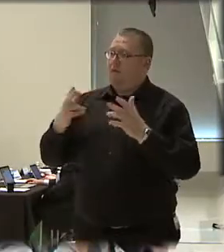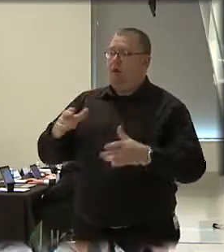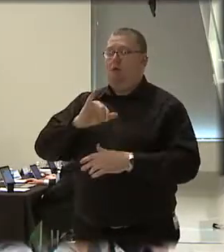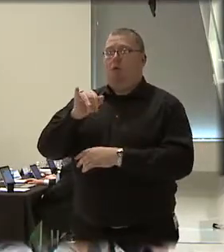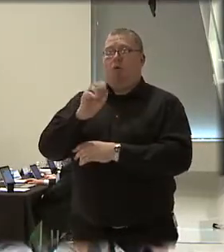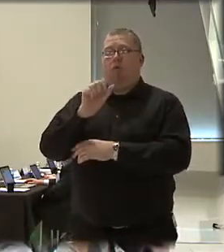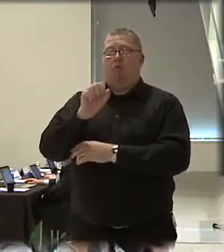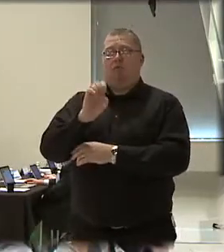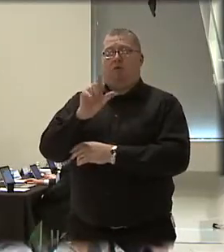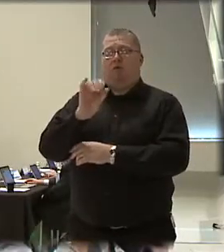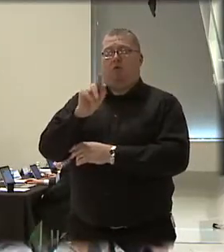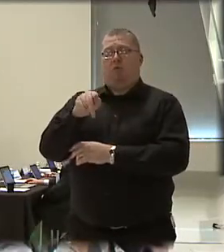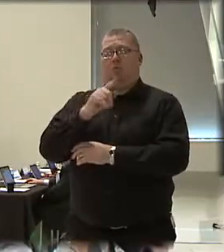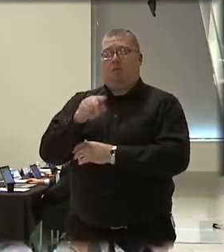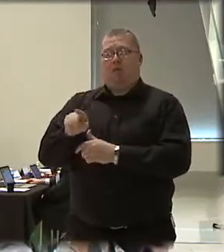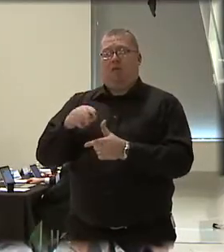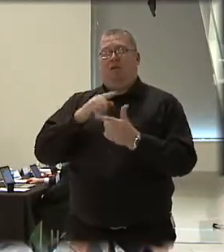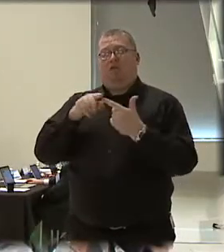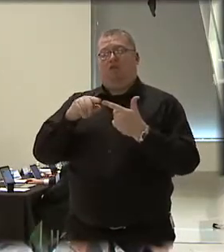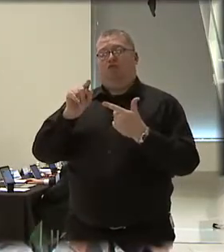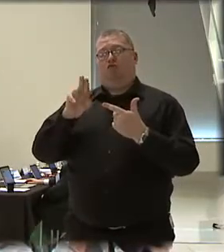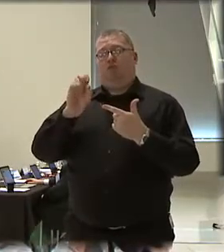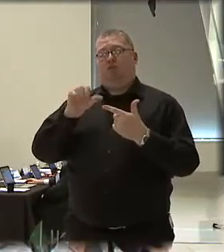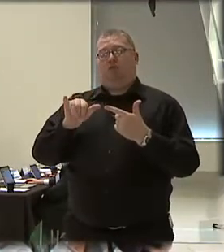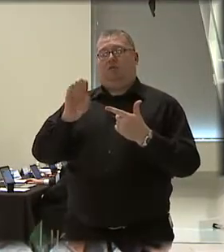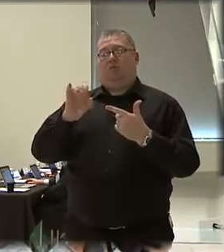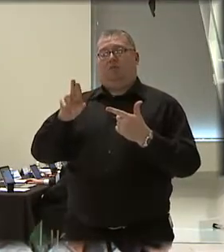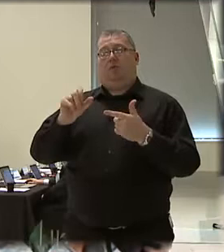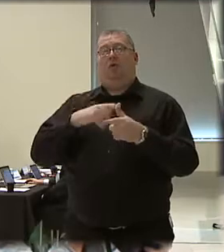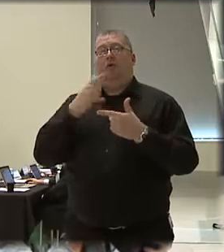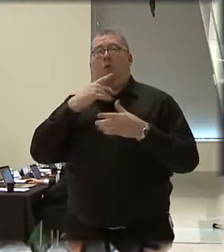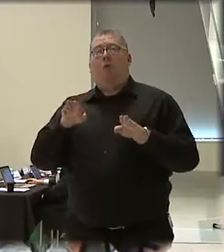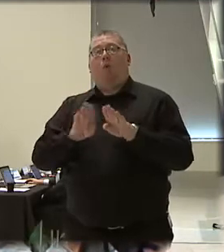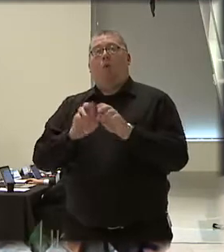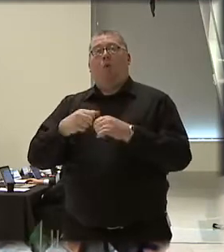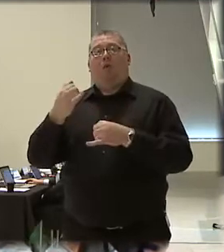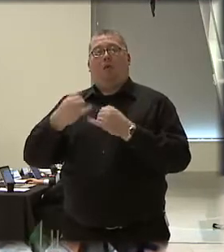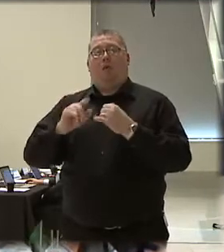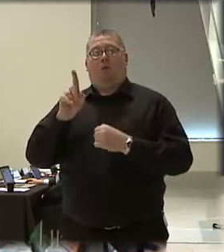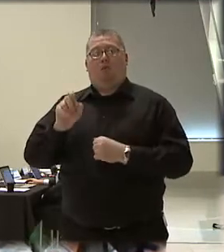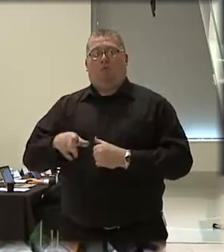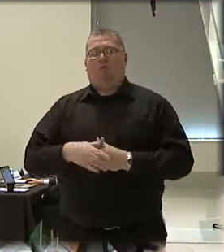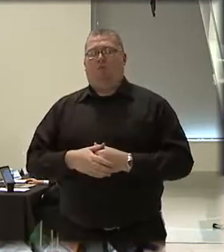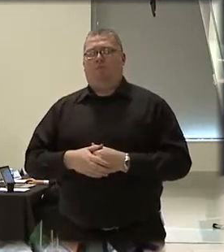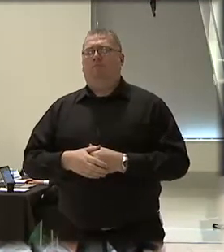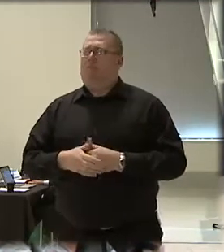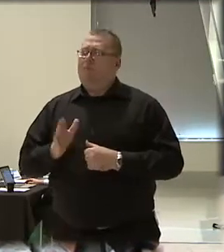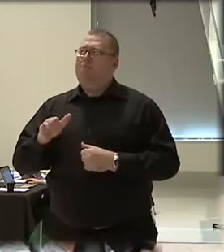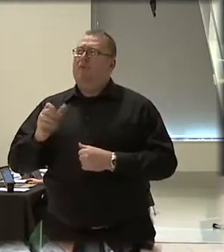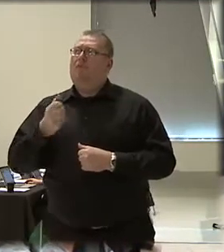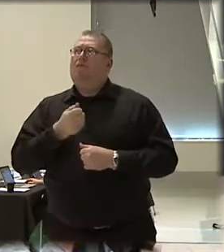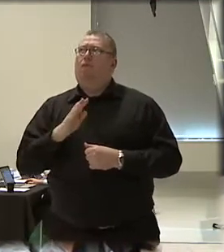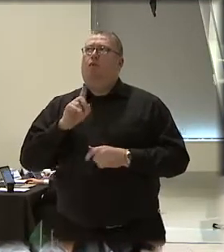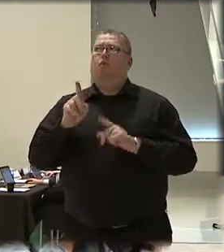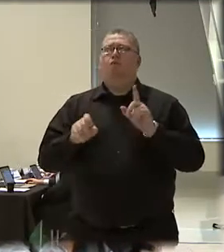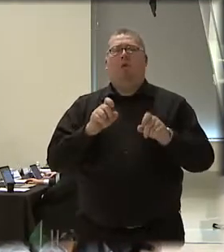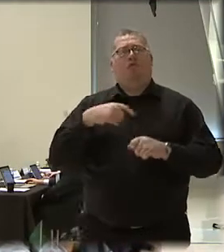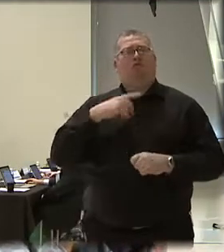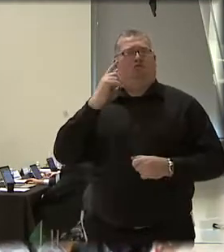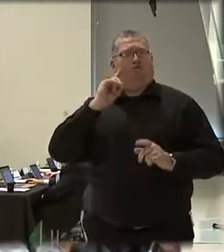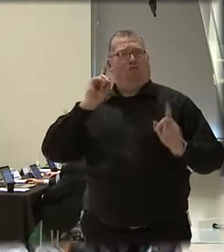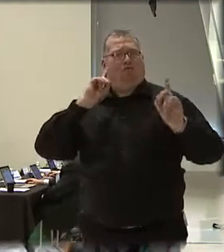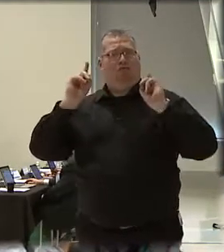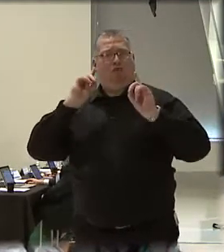Lopez, followed by Tracy Mears, who will pose the last question to this panel. Yeah, a couple of questions. So we just heard